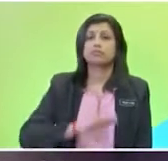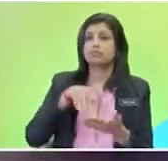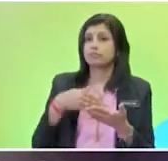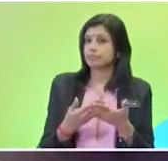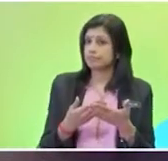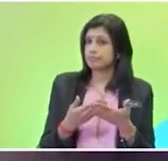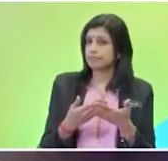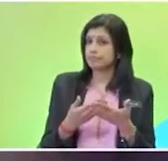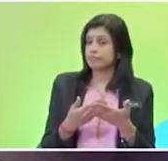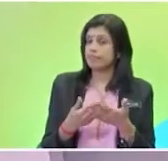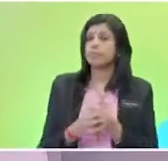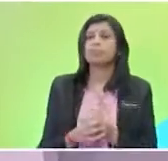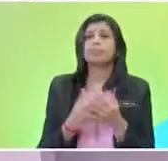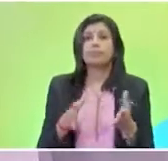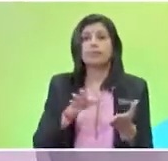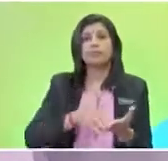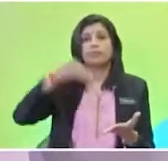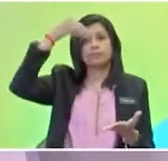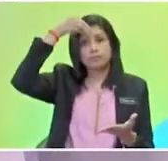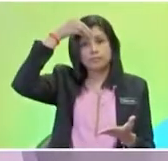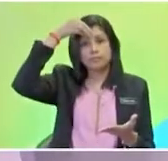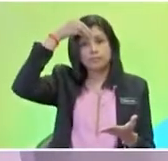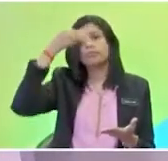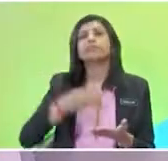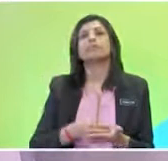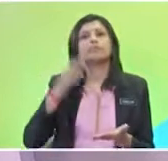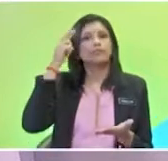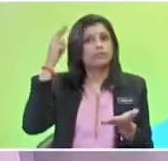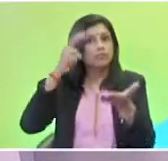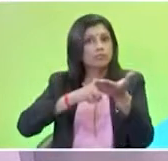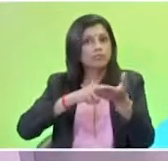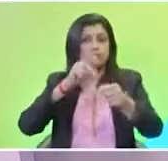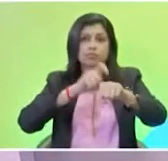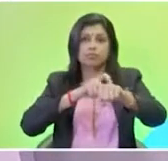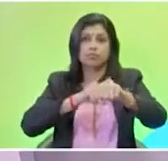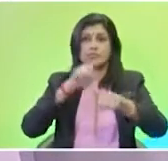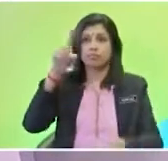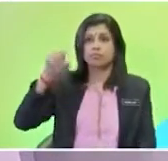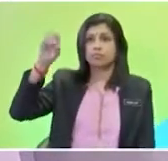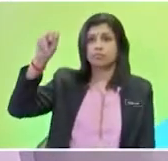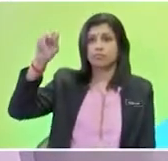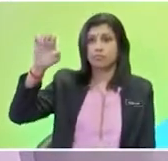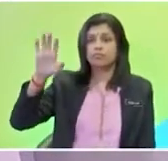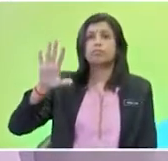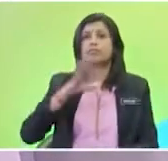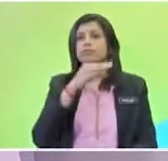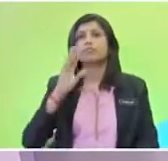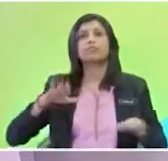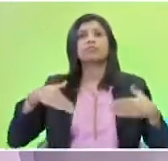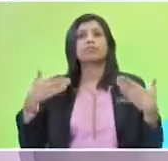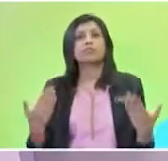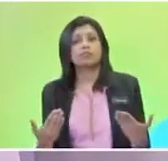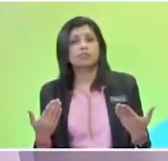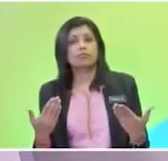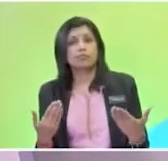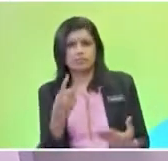pretty host today, we learn, recognize the time zone, okay, and also how to determine